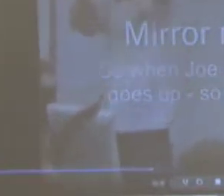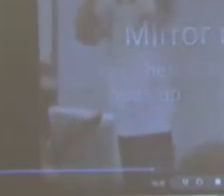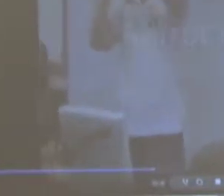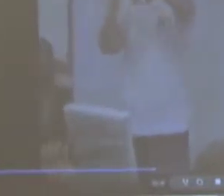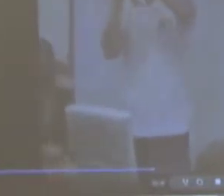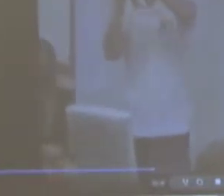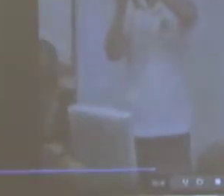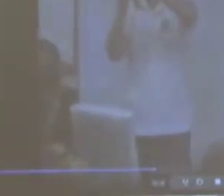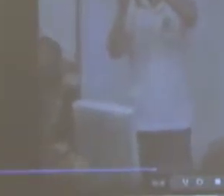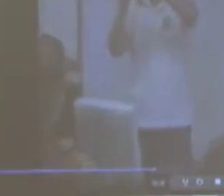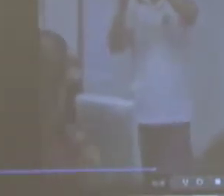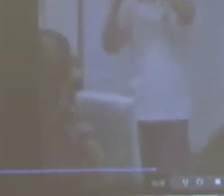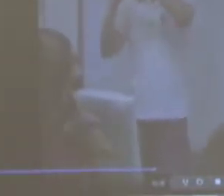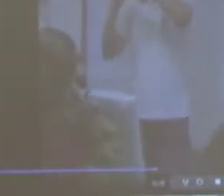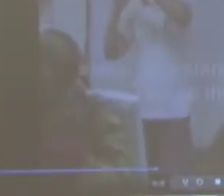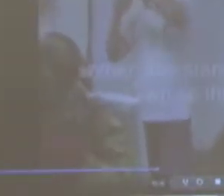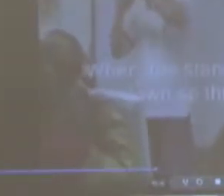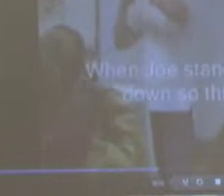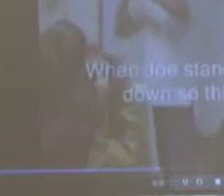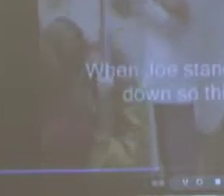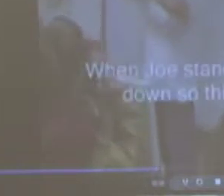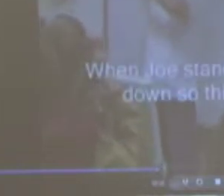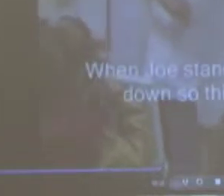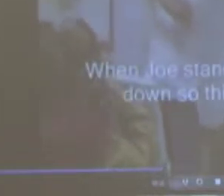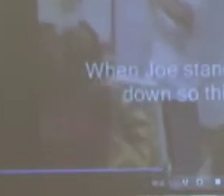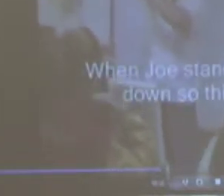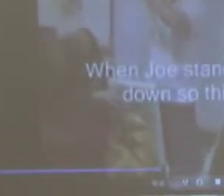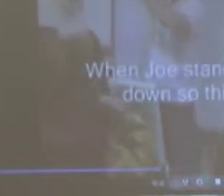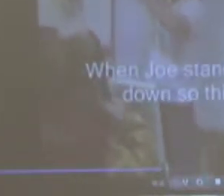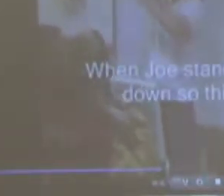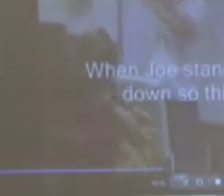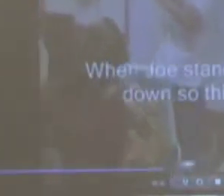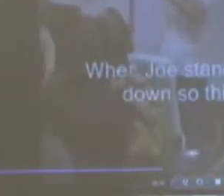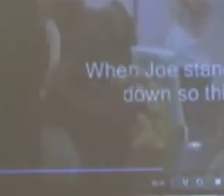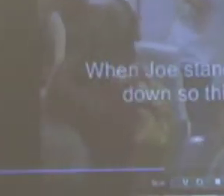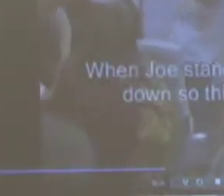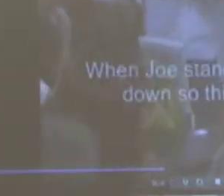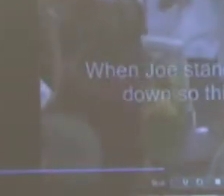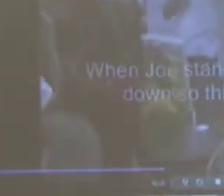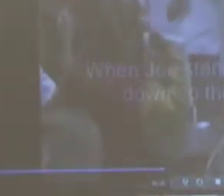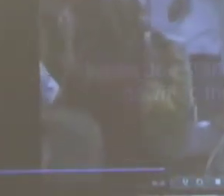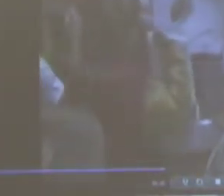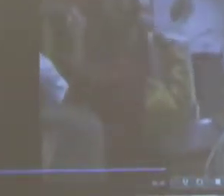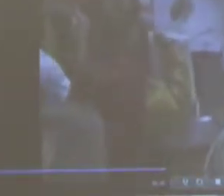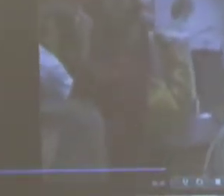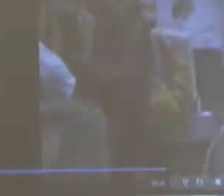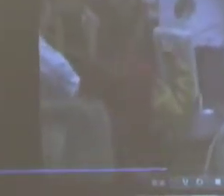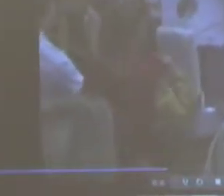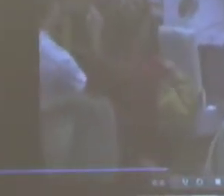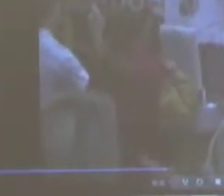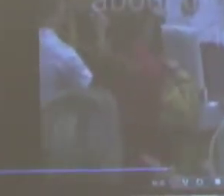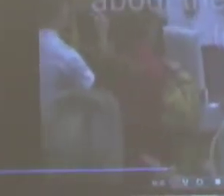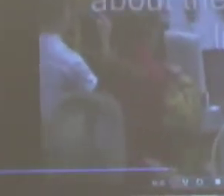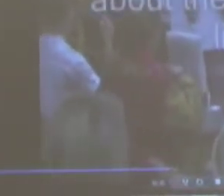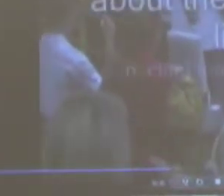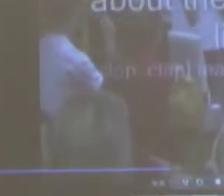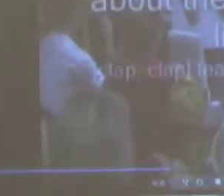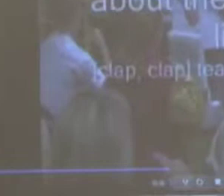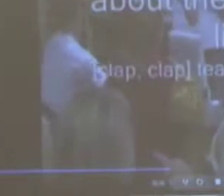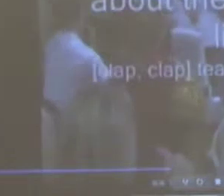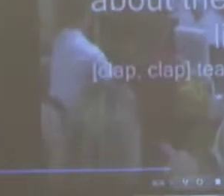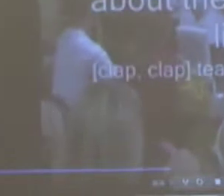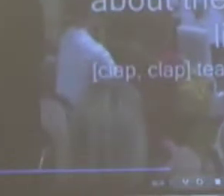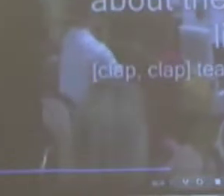is positive. When Joe stands on the line and he walks down, the slope is negative.